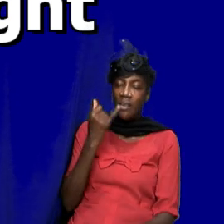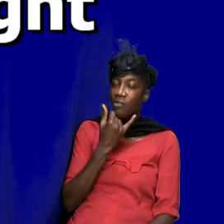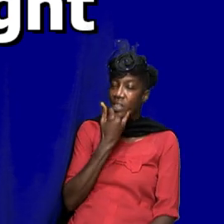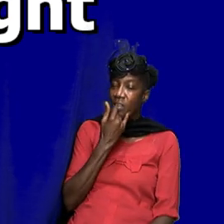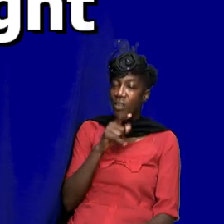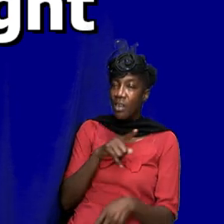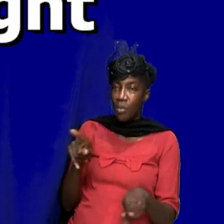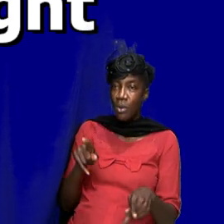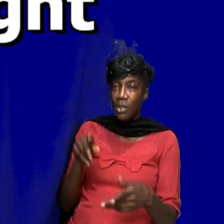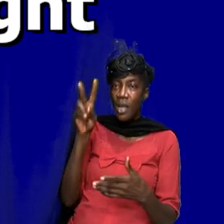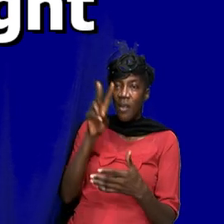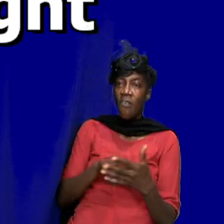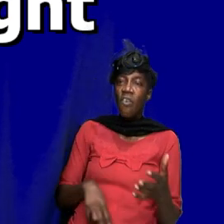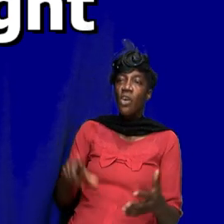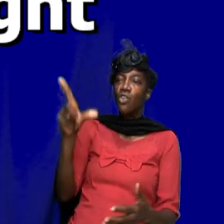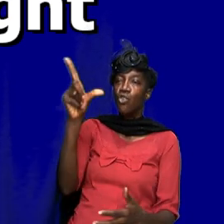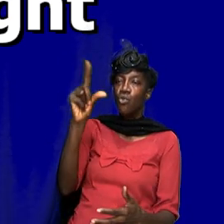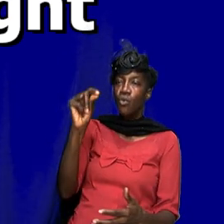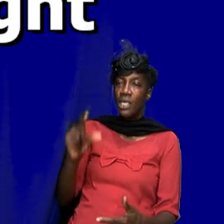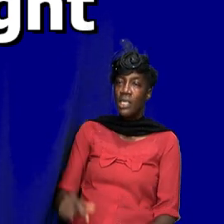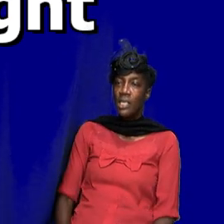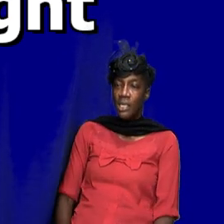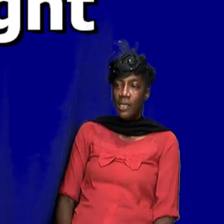But look at verse 20 now.